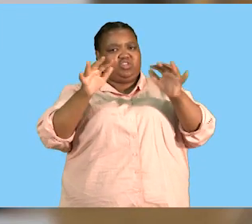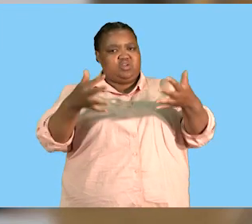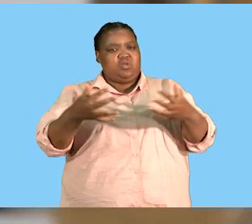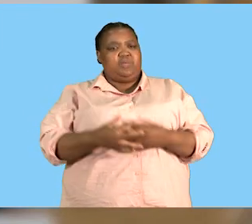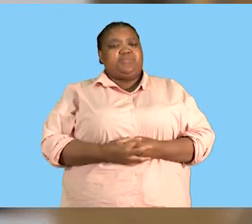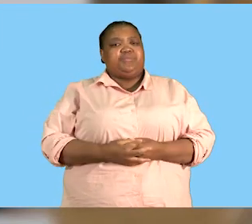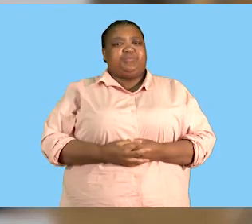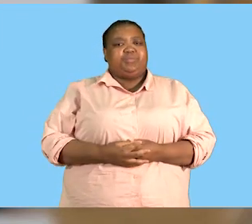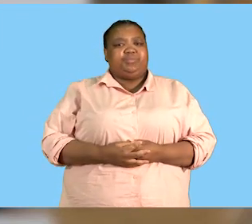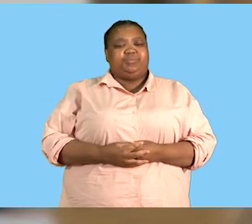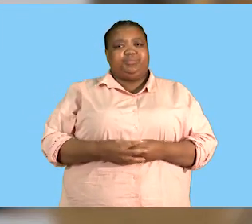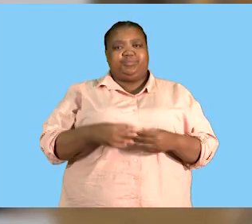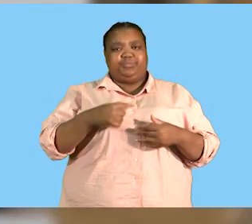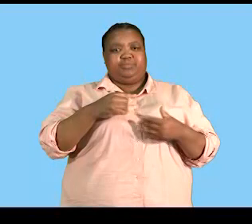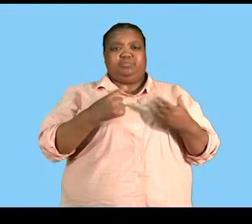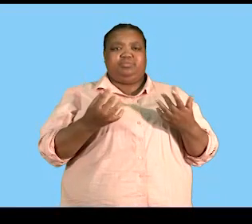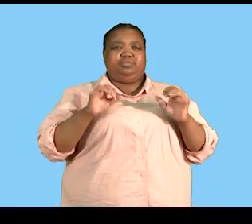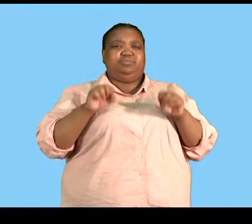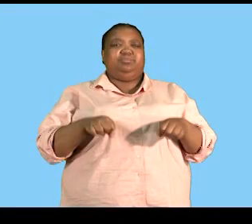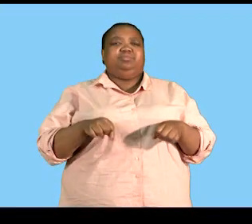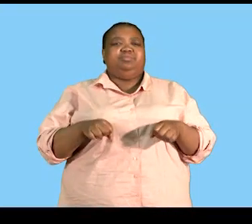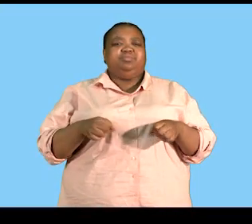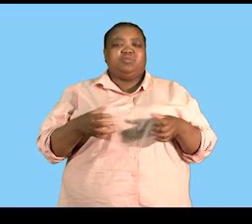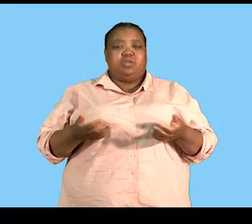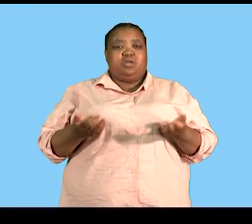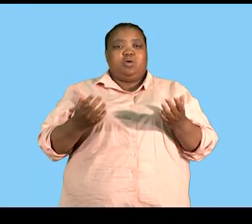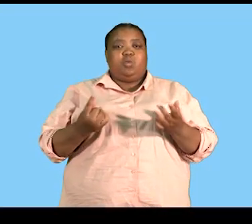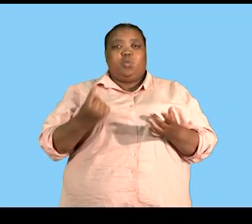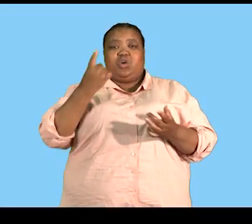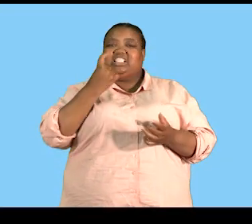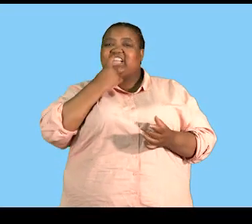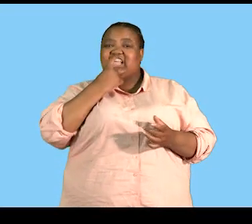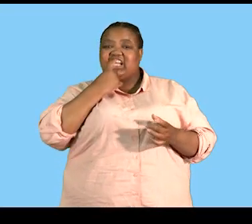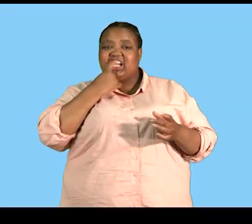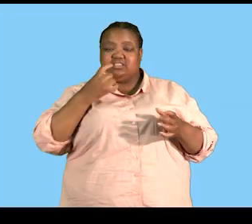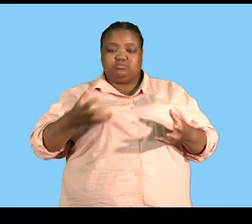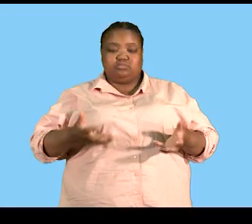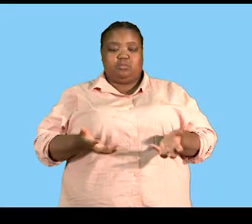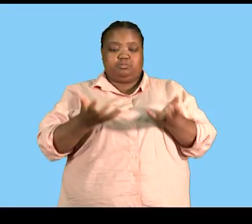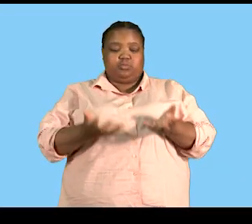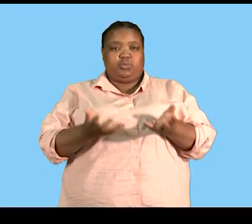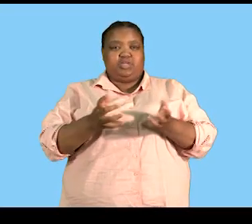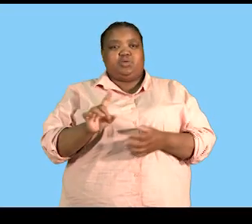convert. And then the rest says the weight of one brick is 3.25